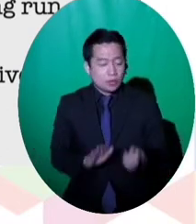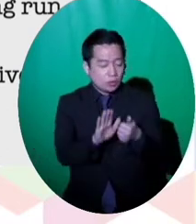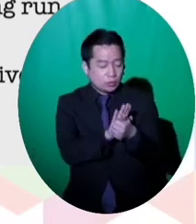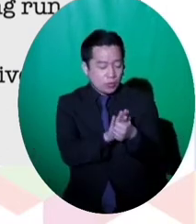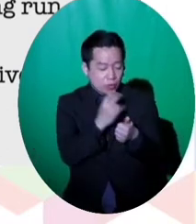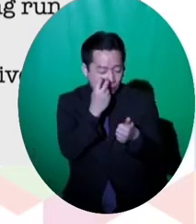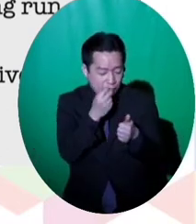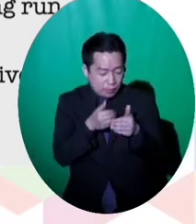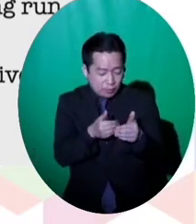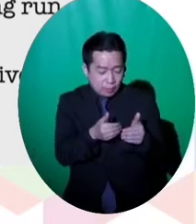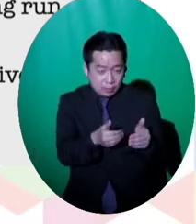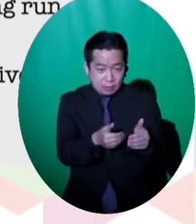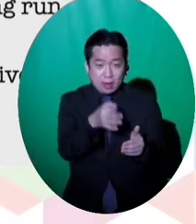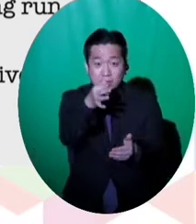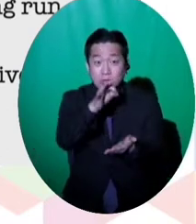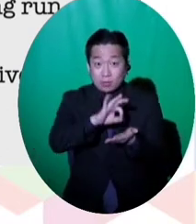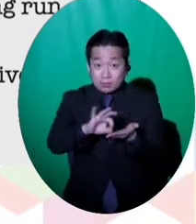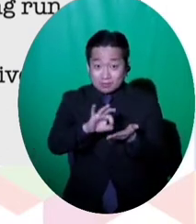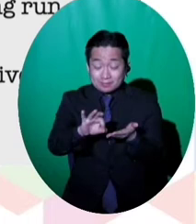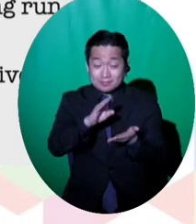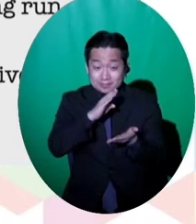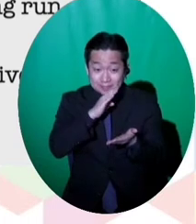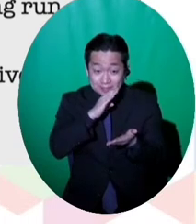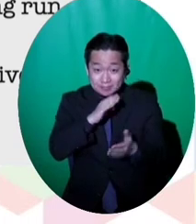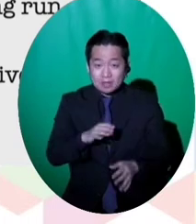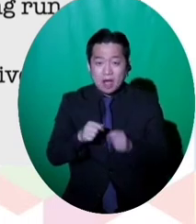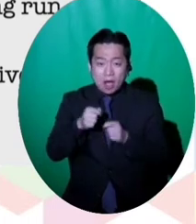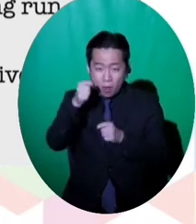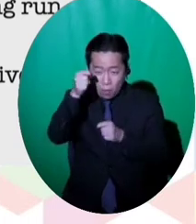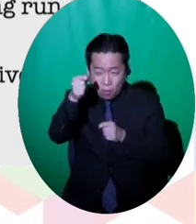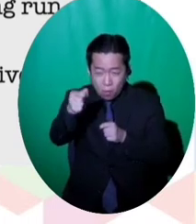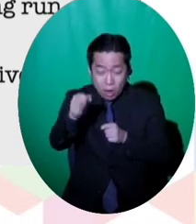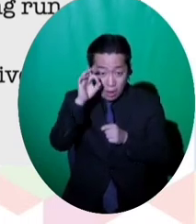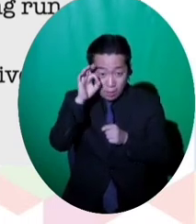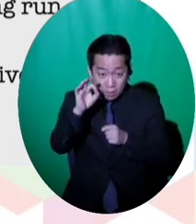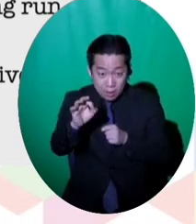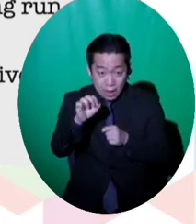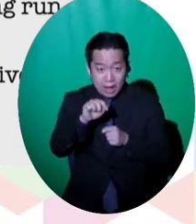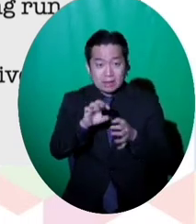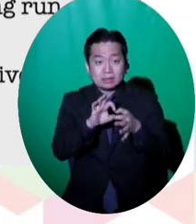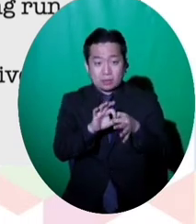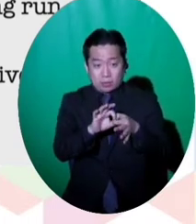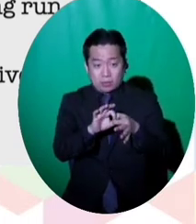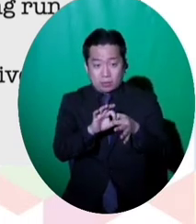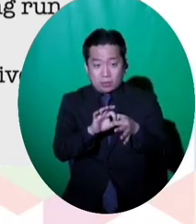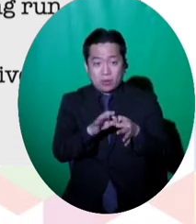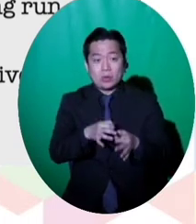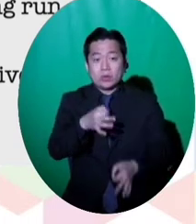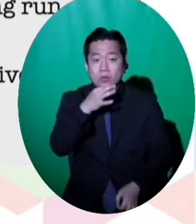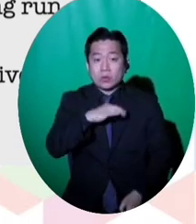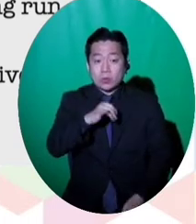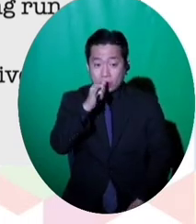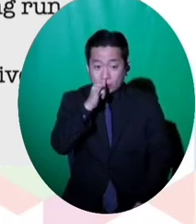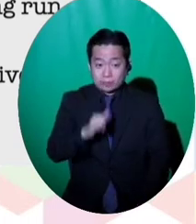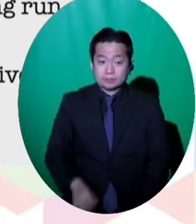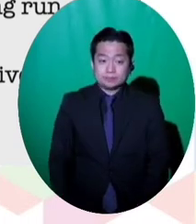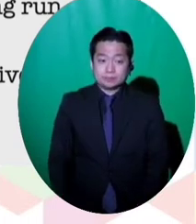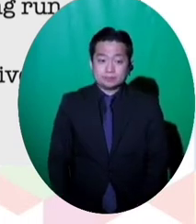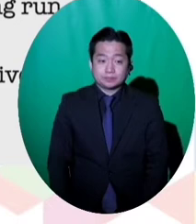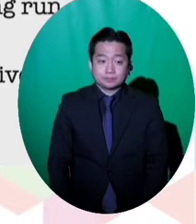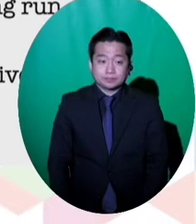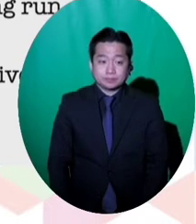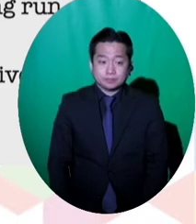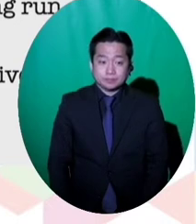run. And what I want to emphasize is that our economic institutions are not sufficiently attentive to